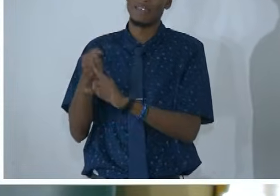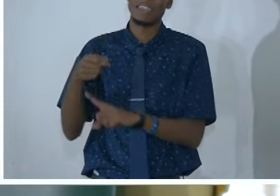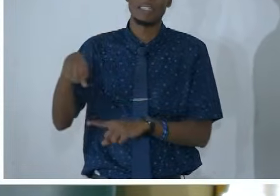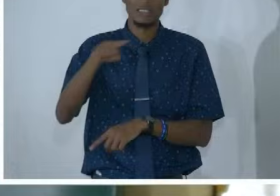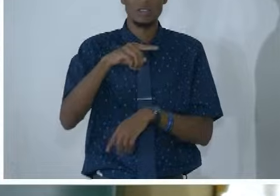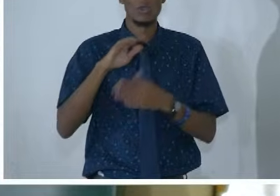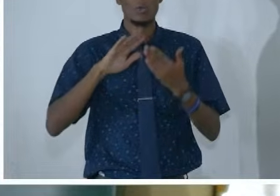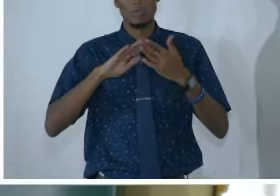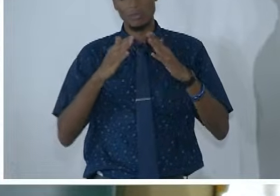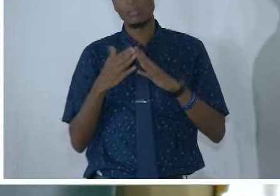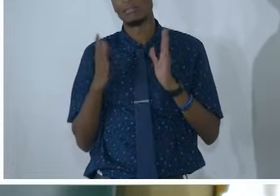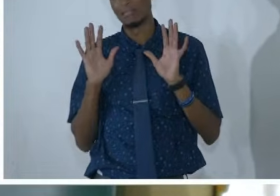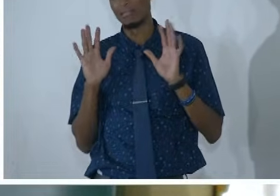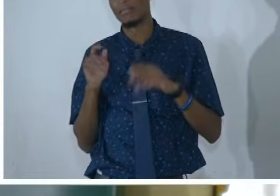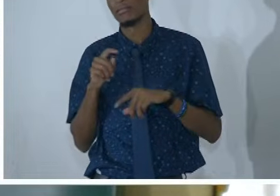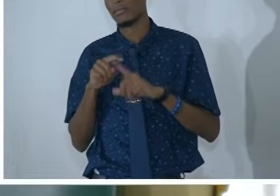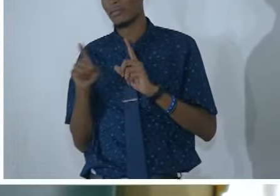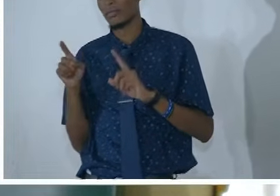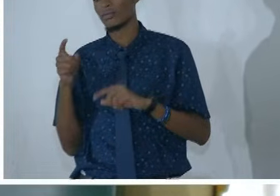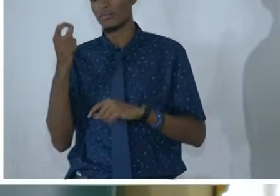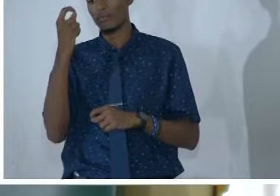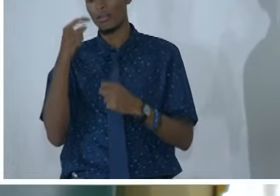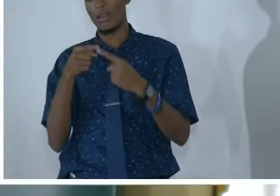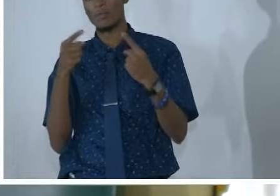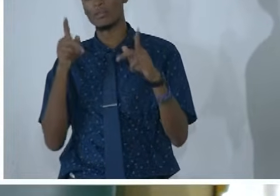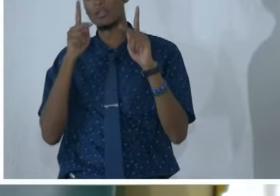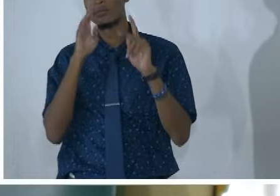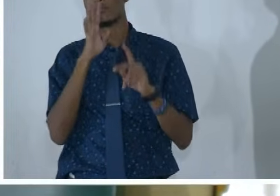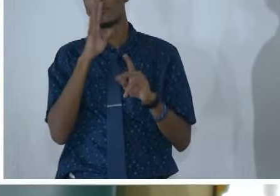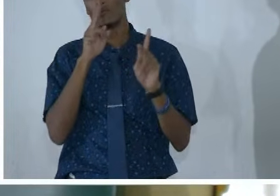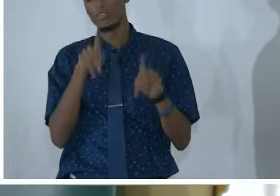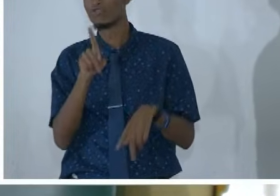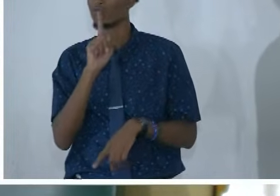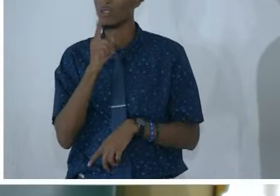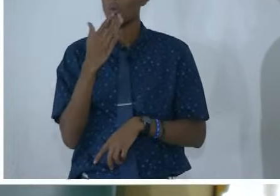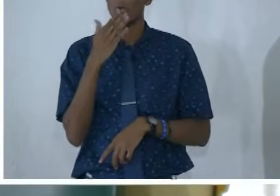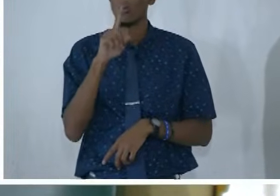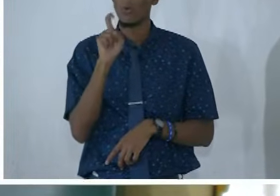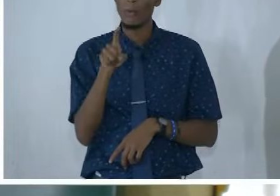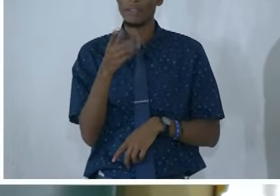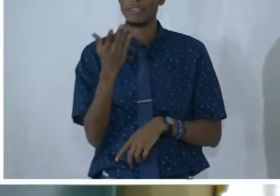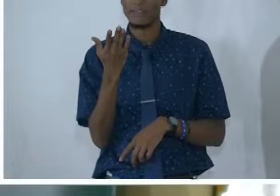area. The opposition spokesperson, it's a very good question, and